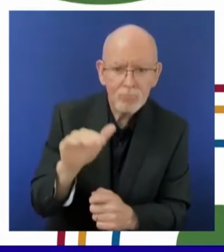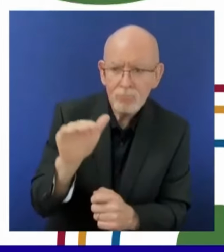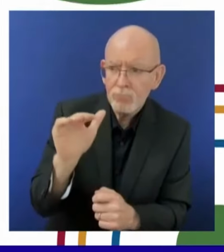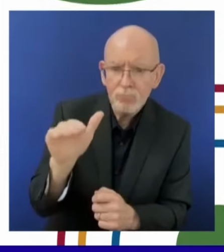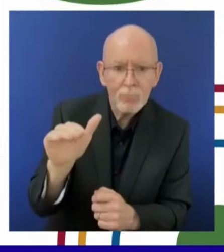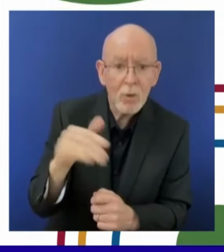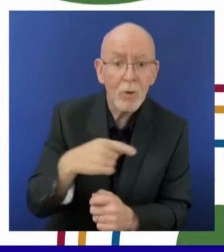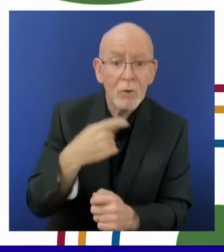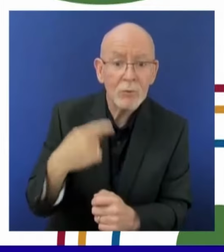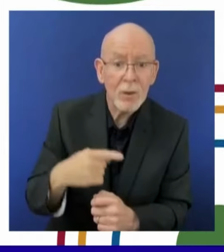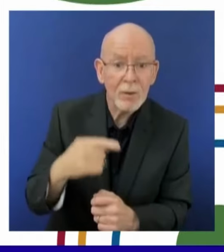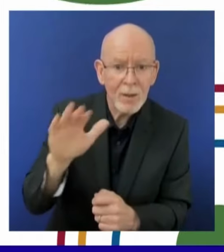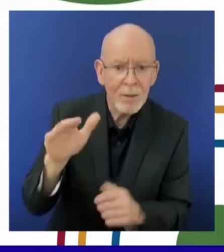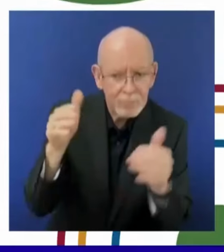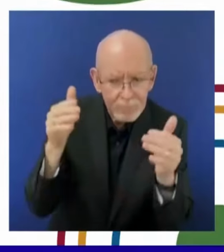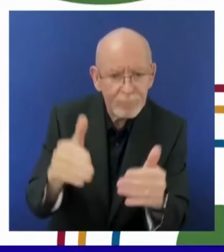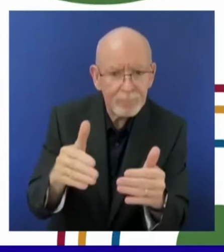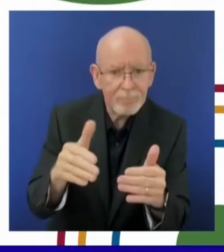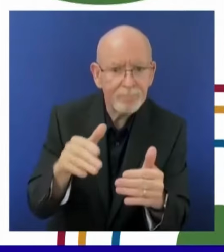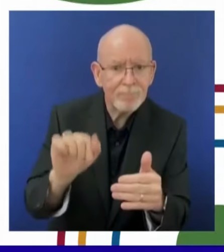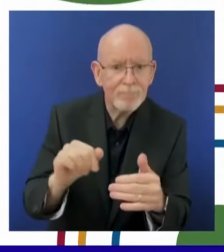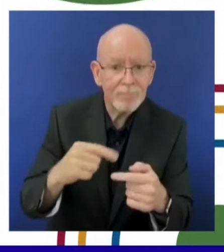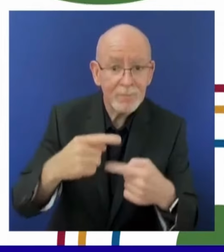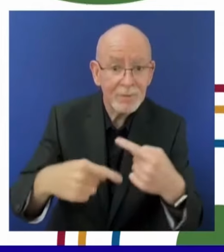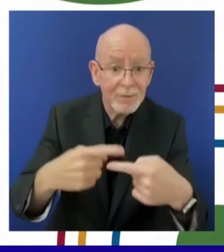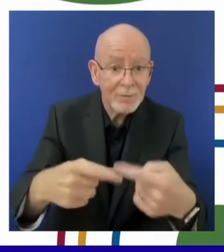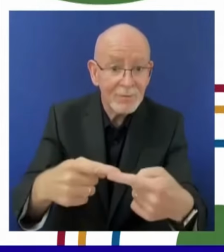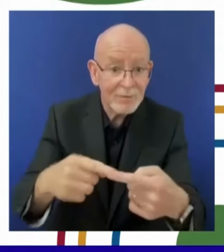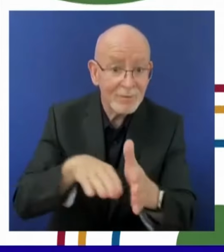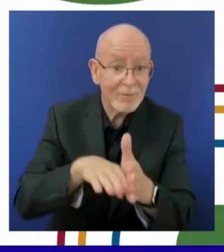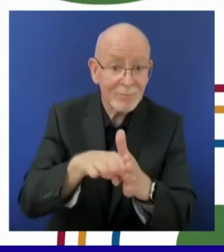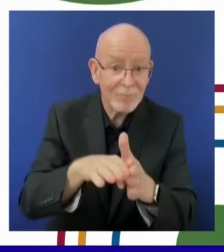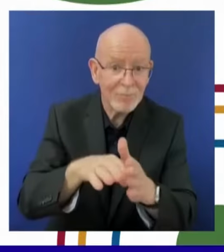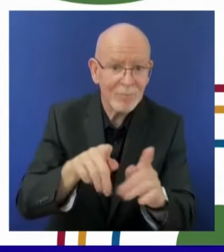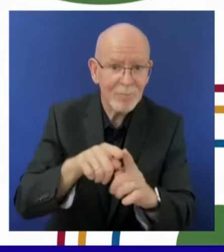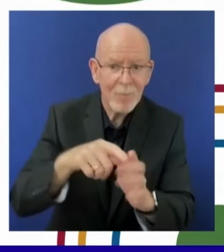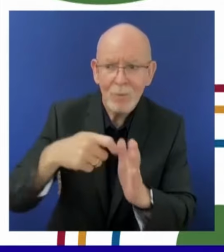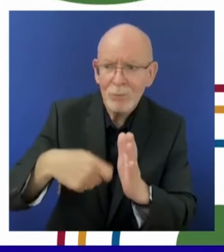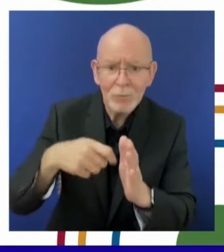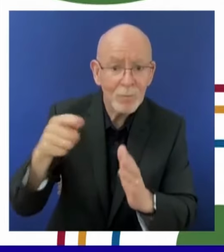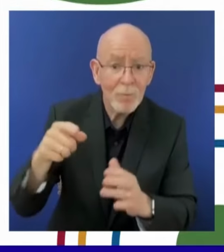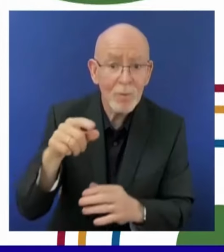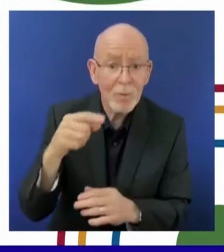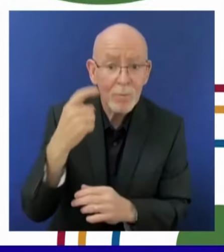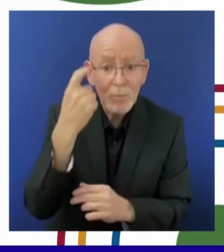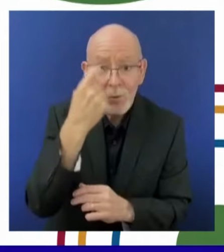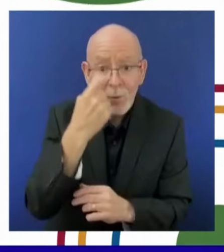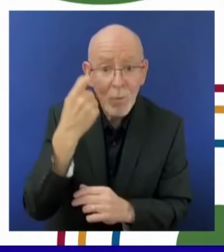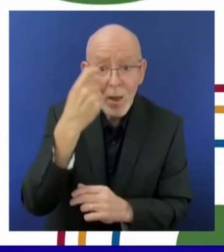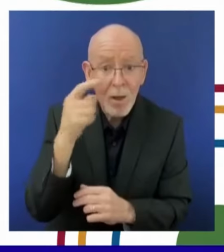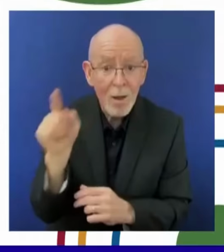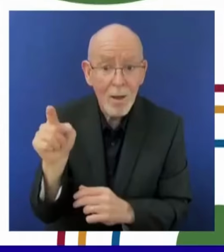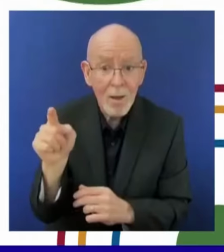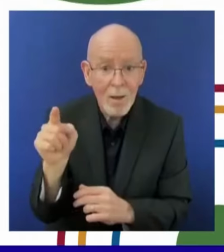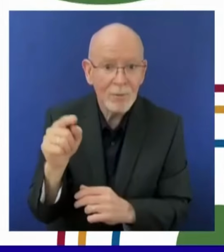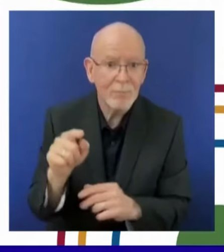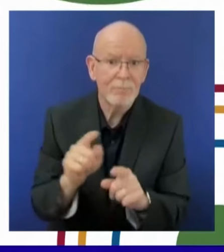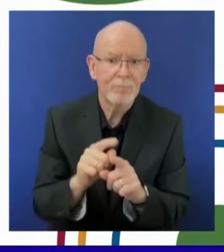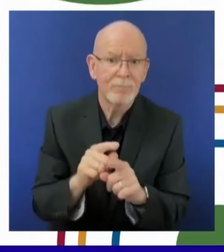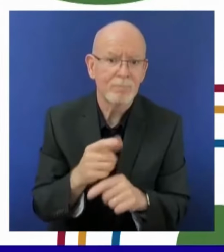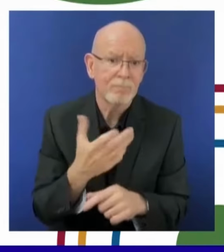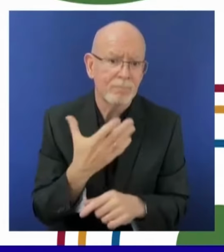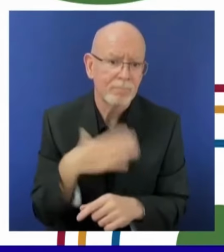promote women's empowerment and include that in the SDG process? There has been a lot of attention. What is the plan of the